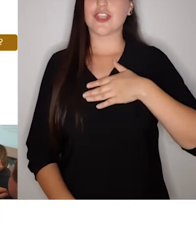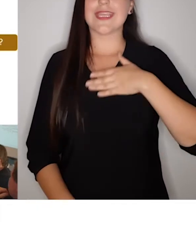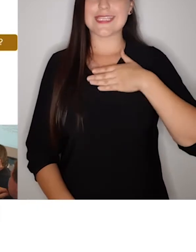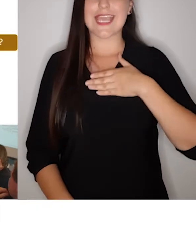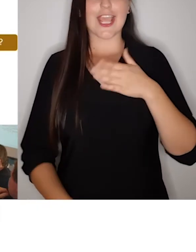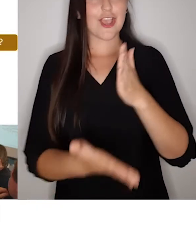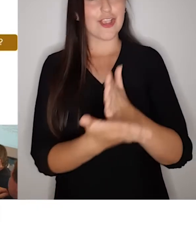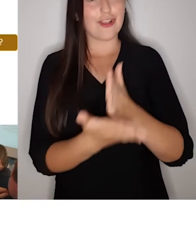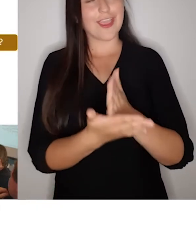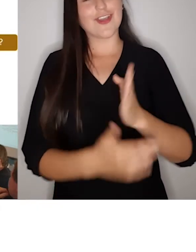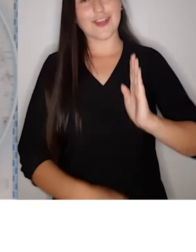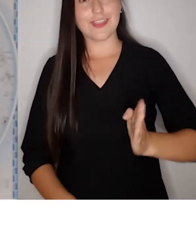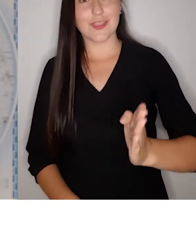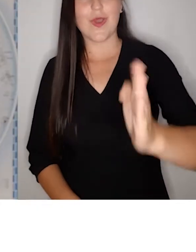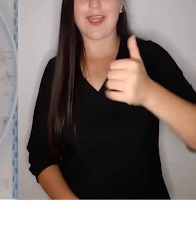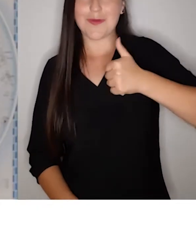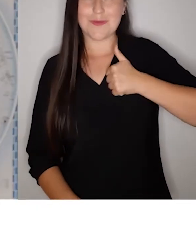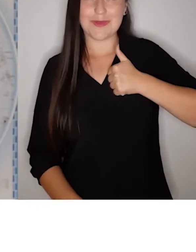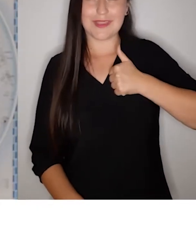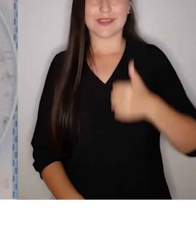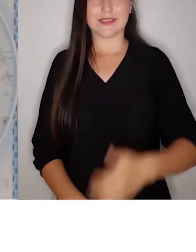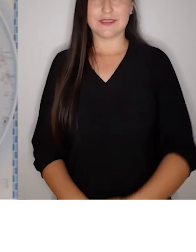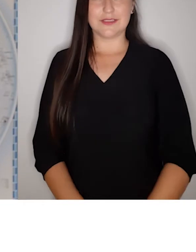school to continue with.